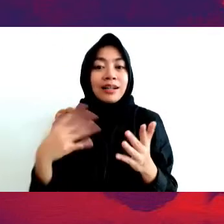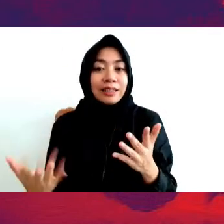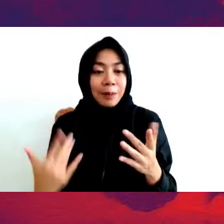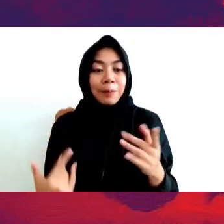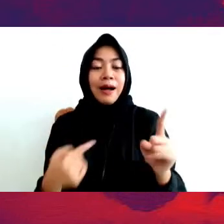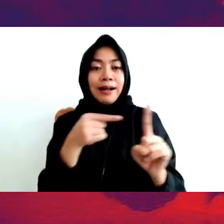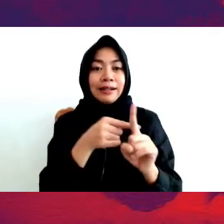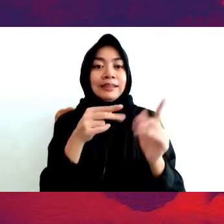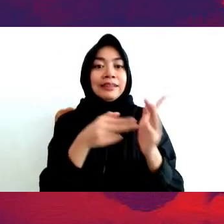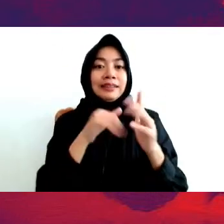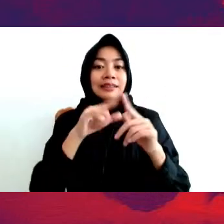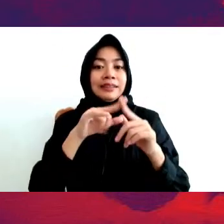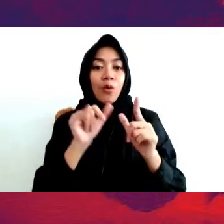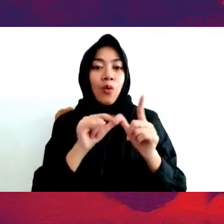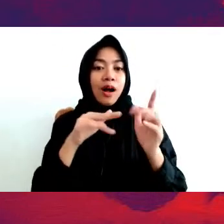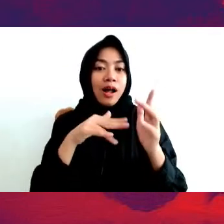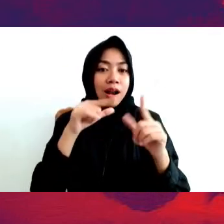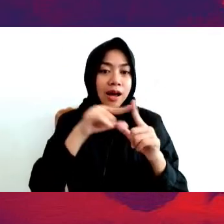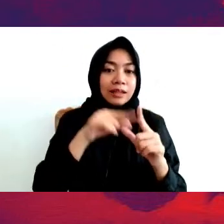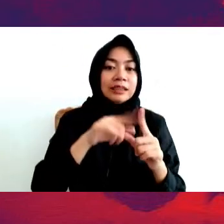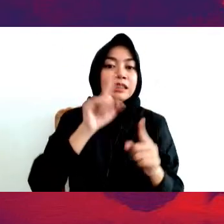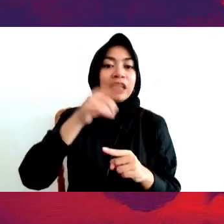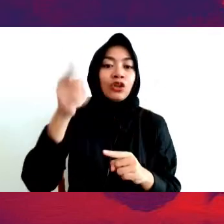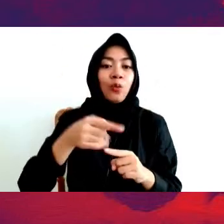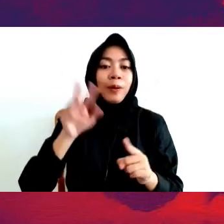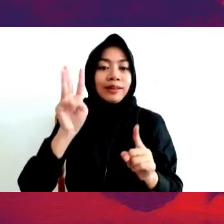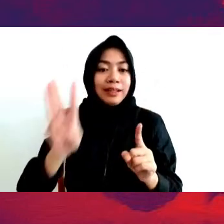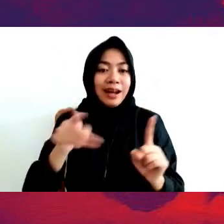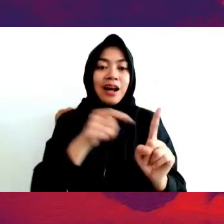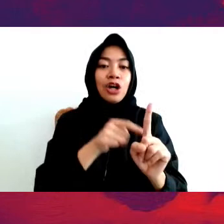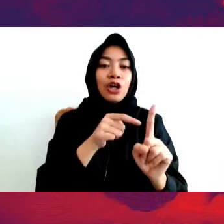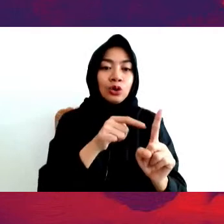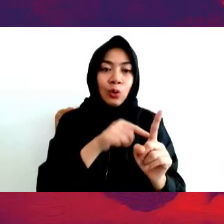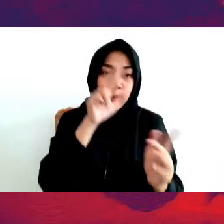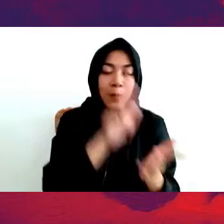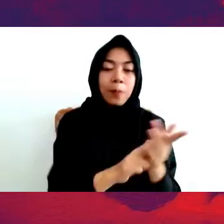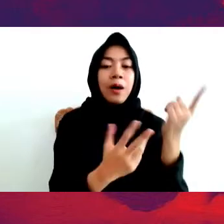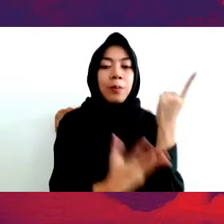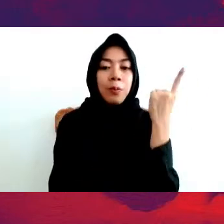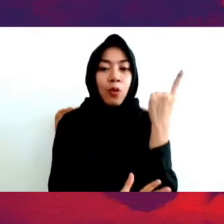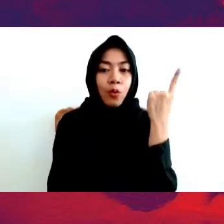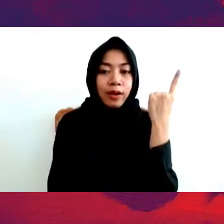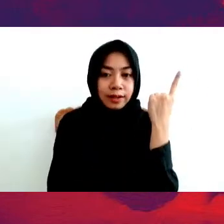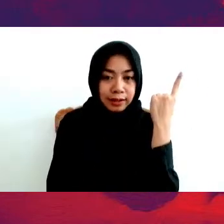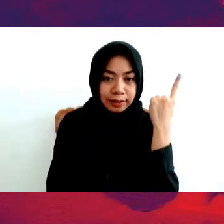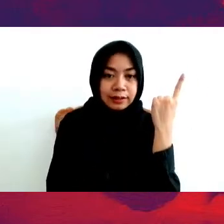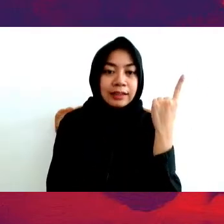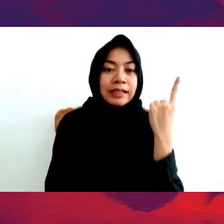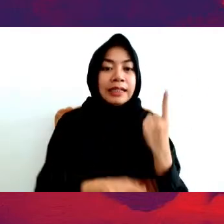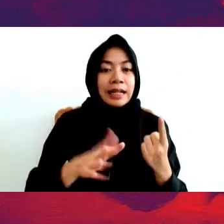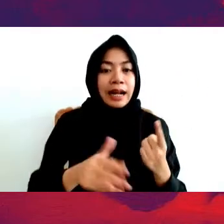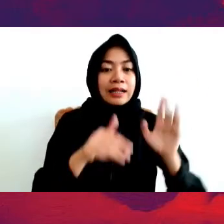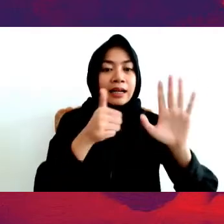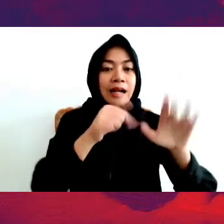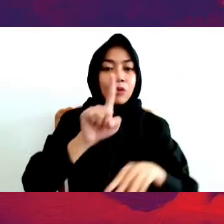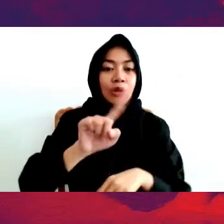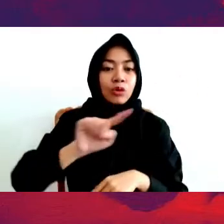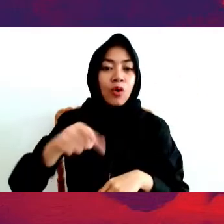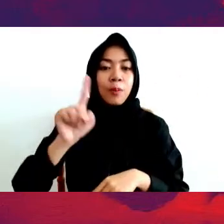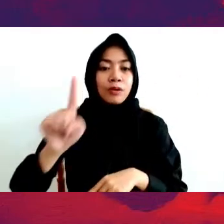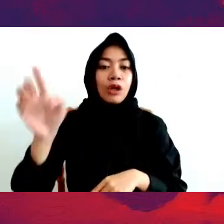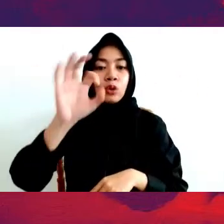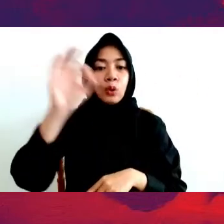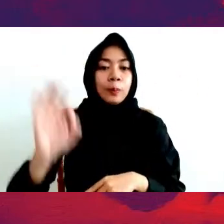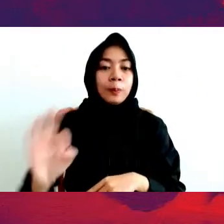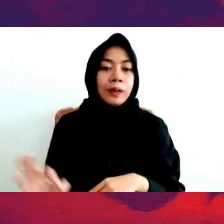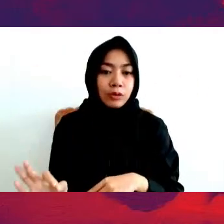MPI is 1/3 or more of the weighted indicators, which is 33.33%, so which means her deprivation score